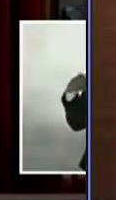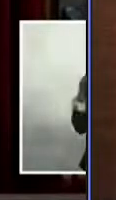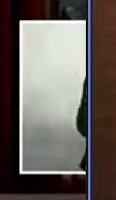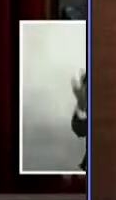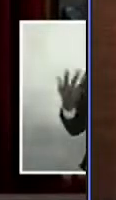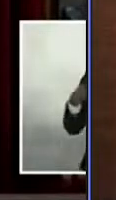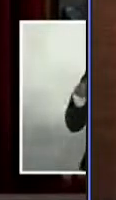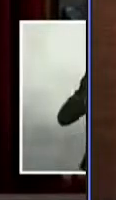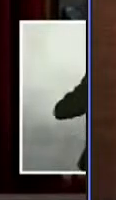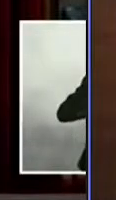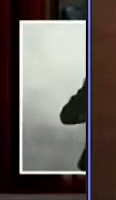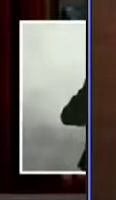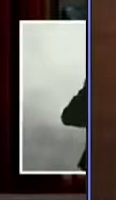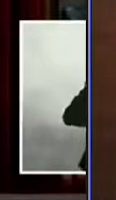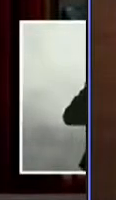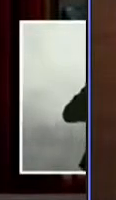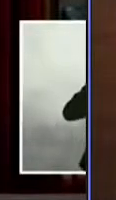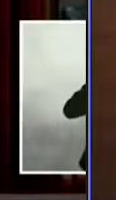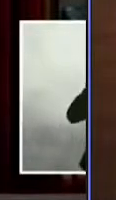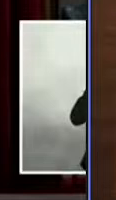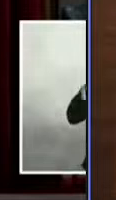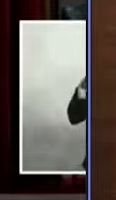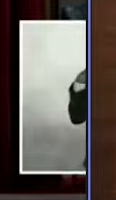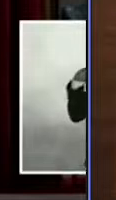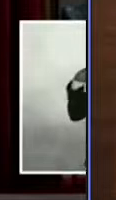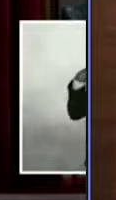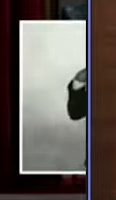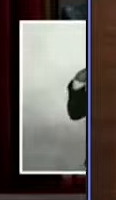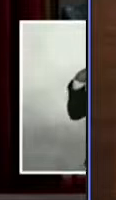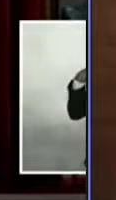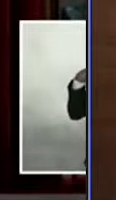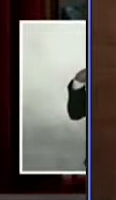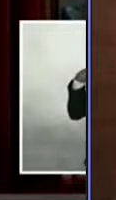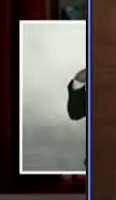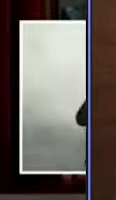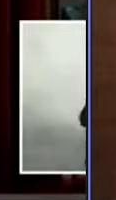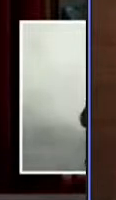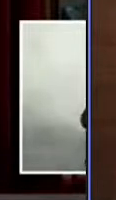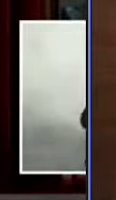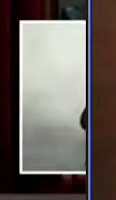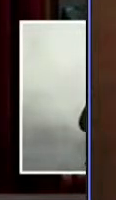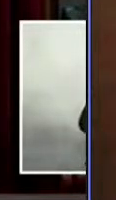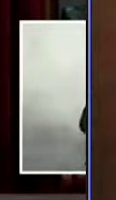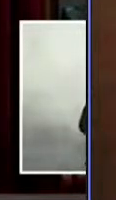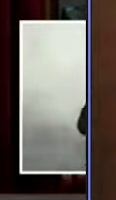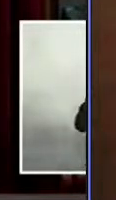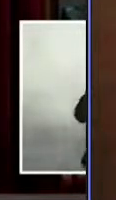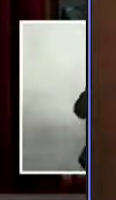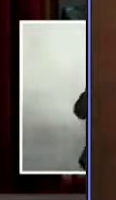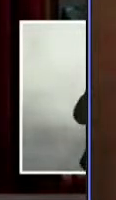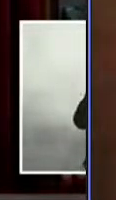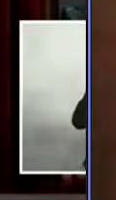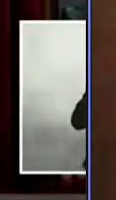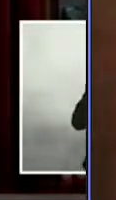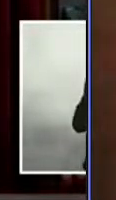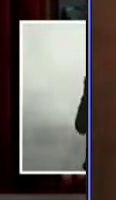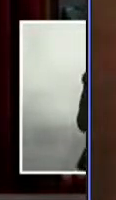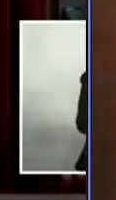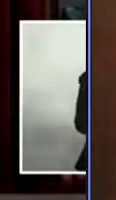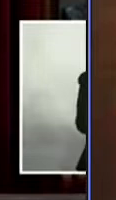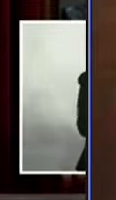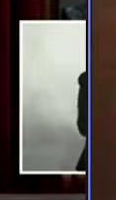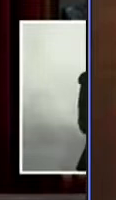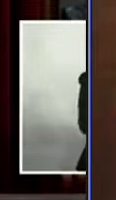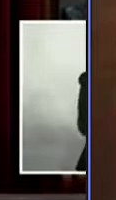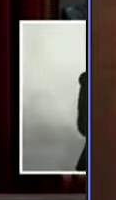couldn't have been worse for the province's economy. Sadly, the disruption to business and consumer activity had a notable adverse